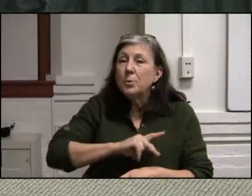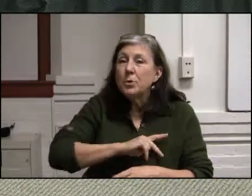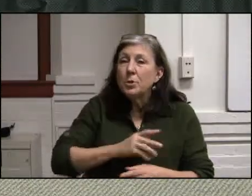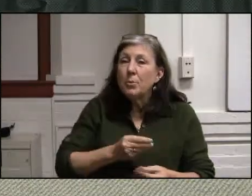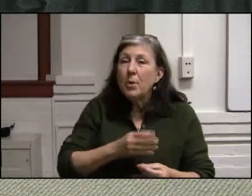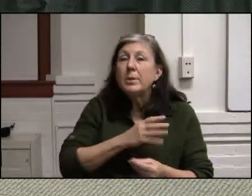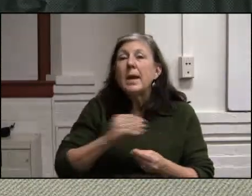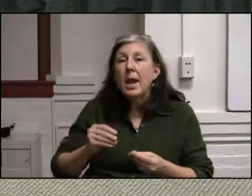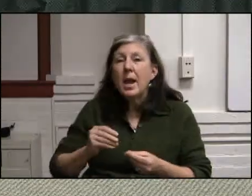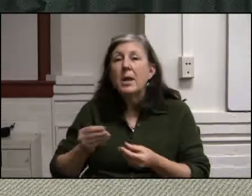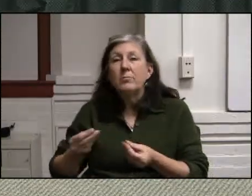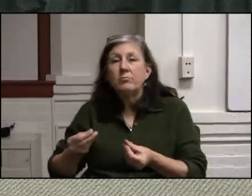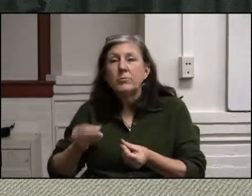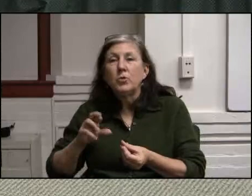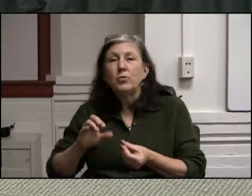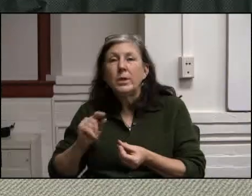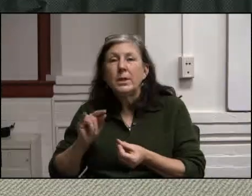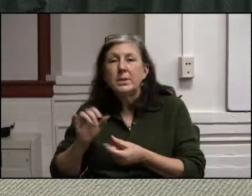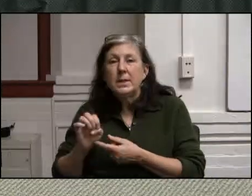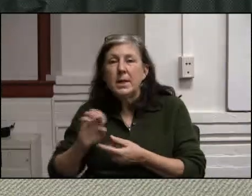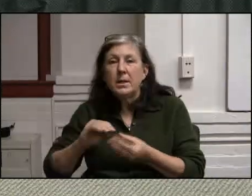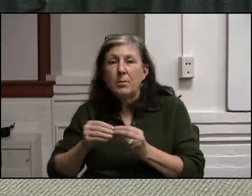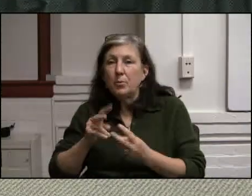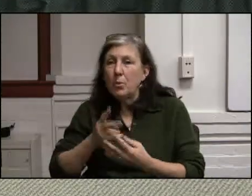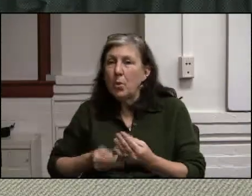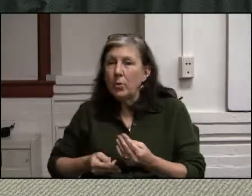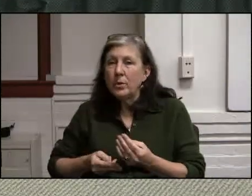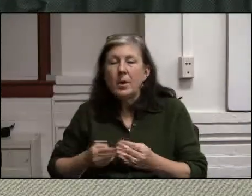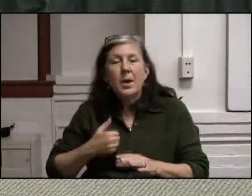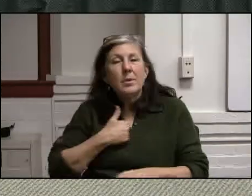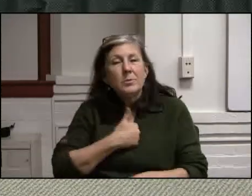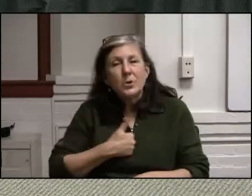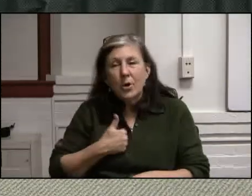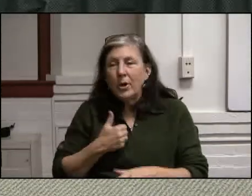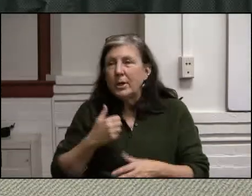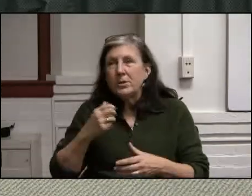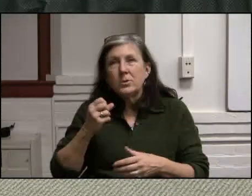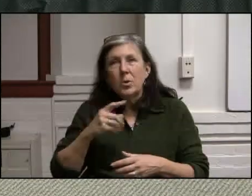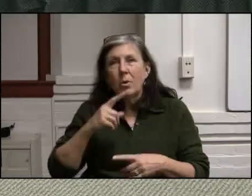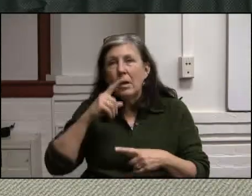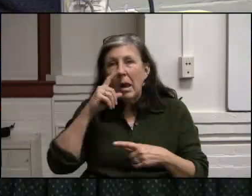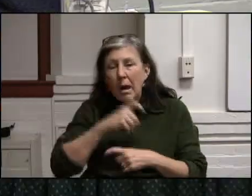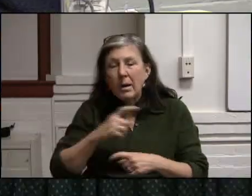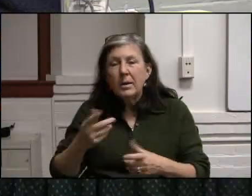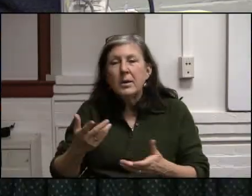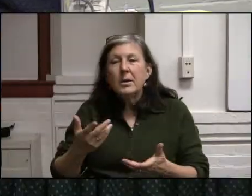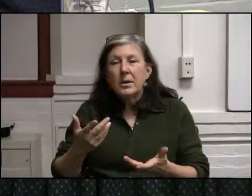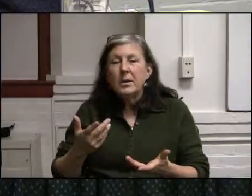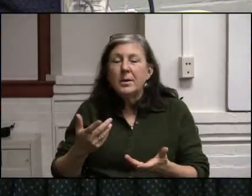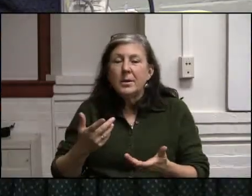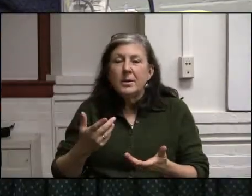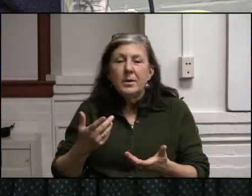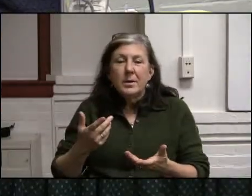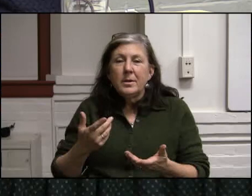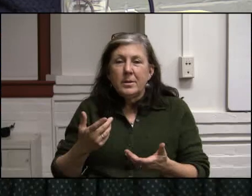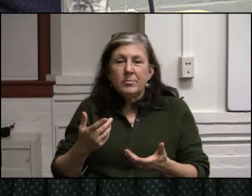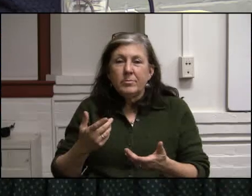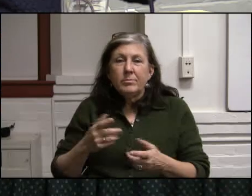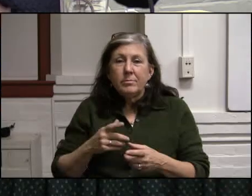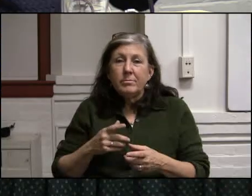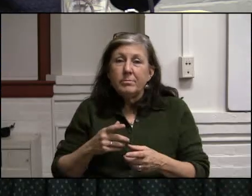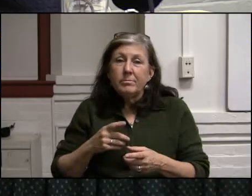real estate numbers. So again, I apologize for the degree to which this is convoluted. It